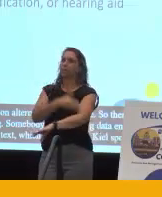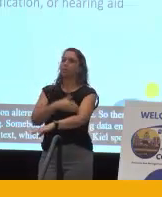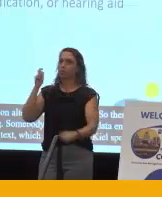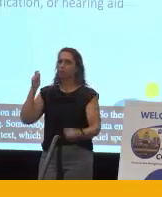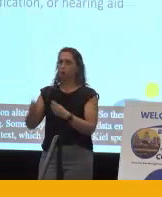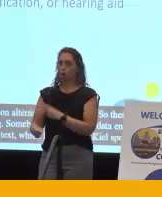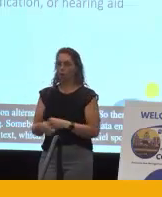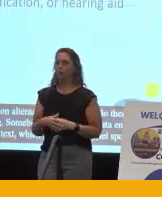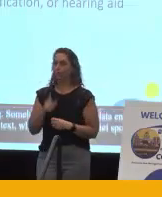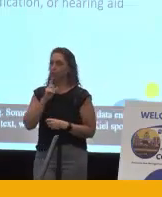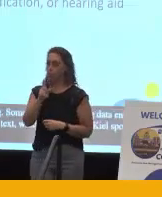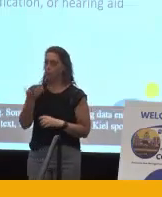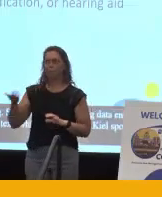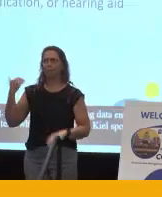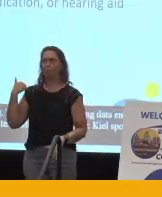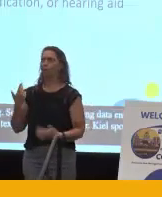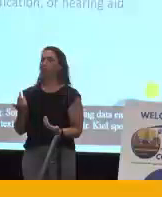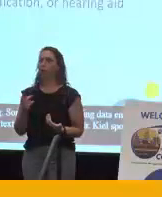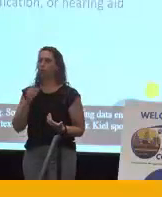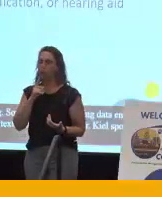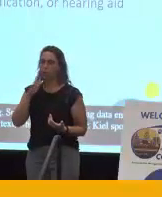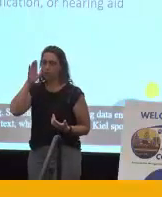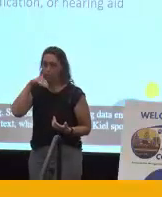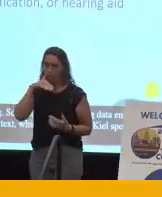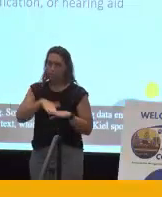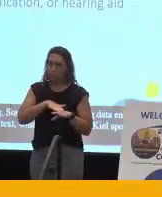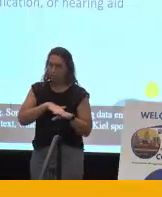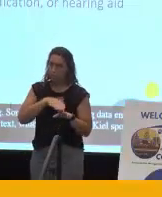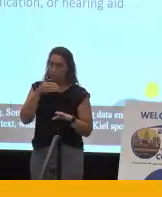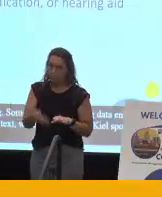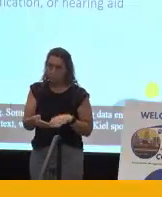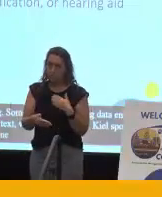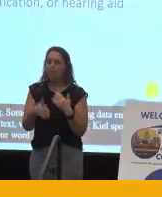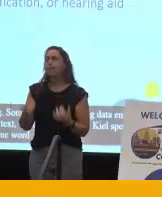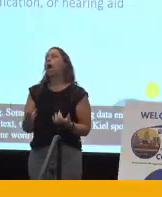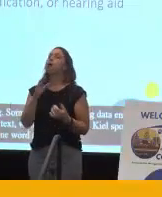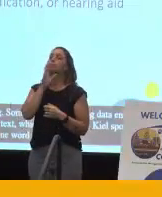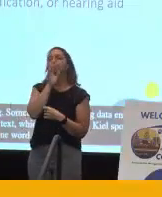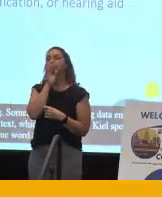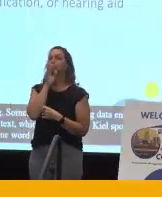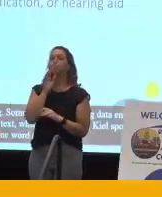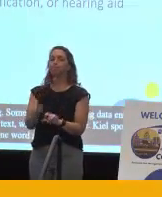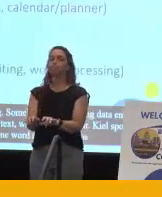him versus the, one word at a time. It has evolved into you can just do free speech.